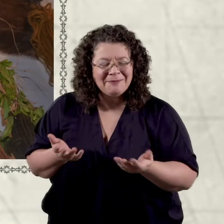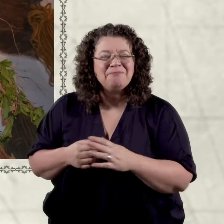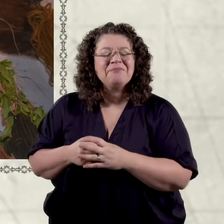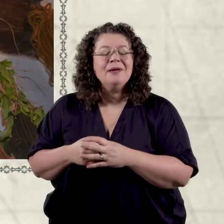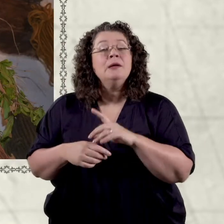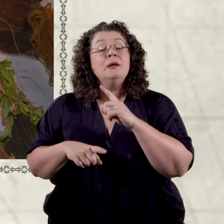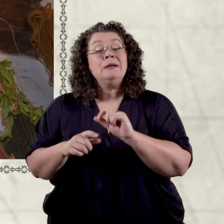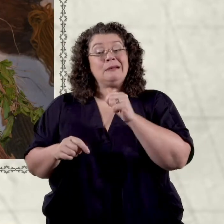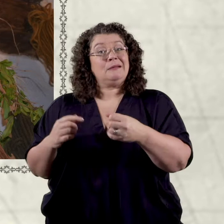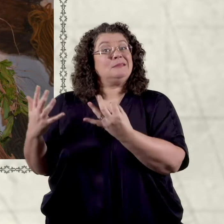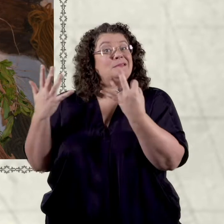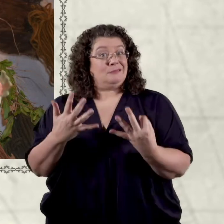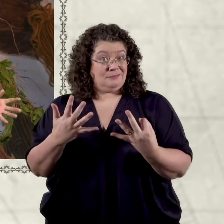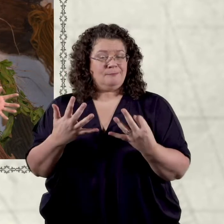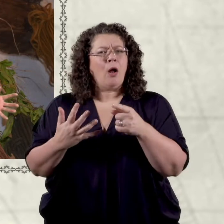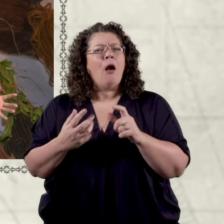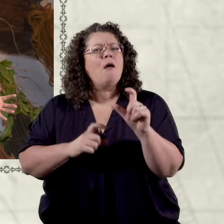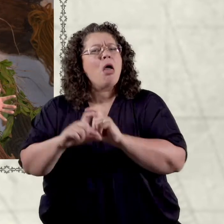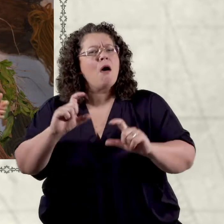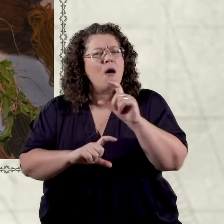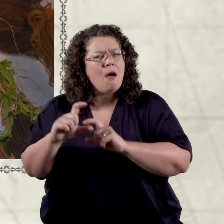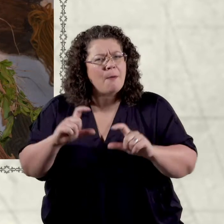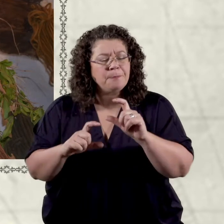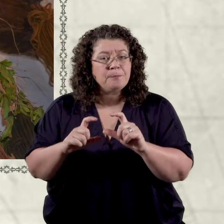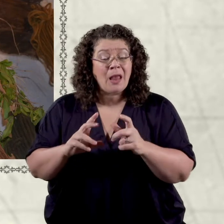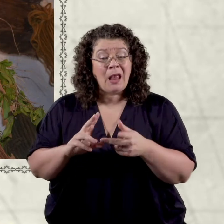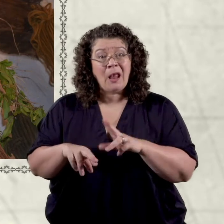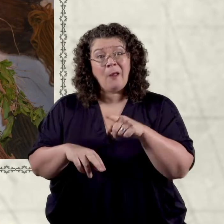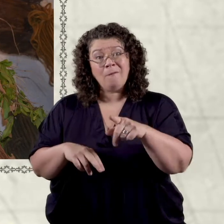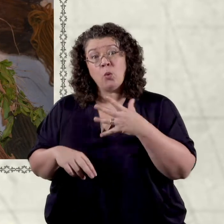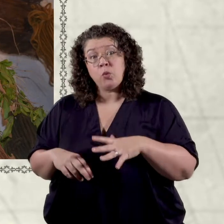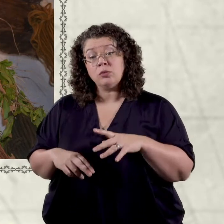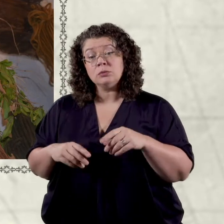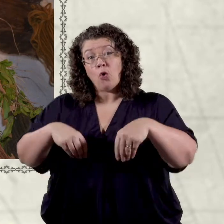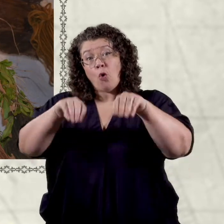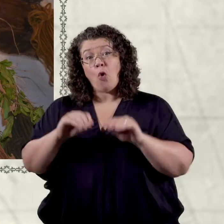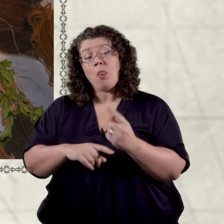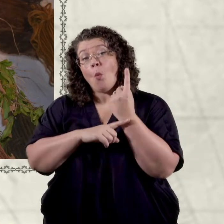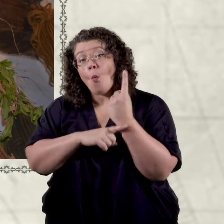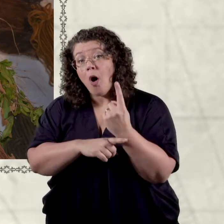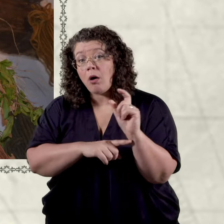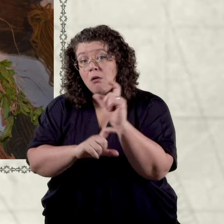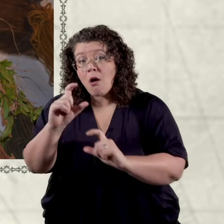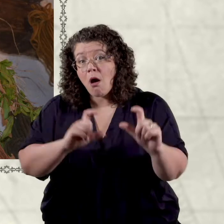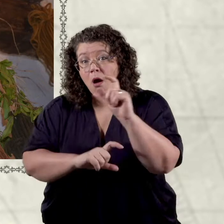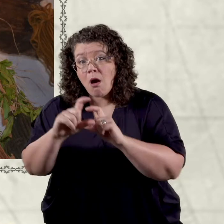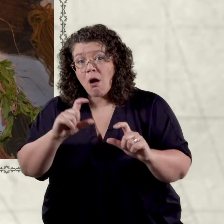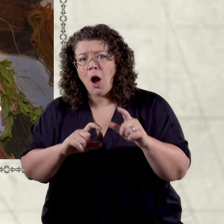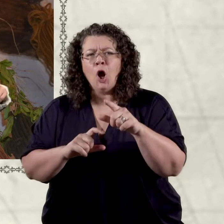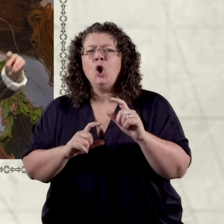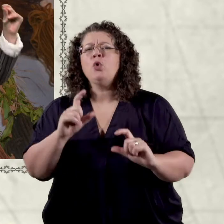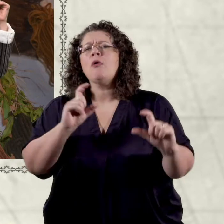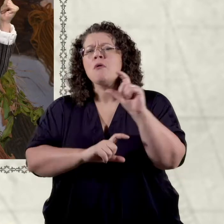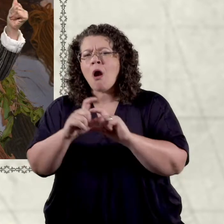on to stage number 8, the colouring. If you wanted a brethin that is one